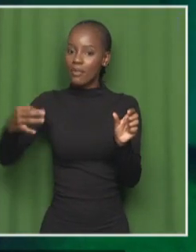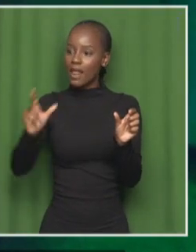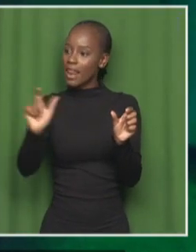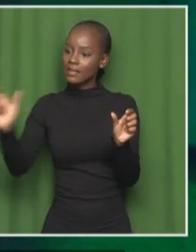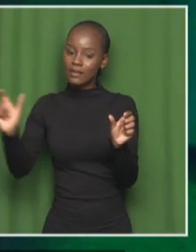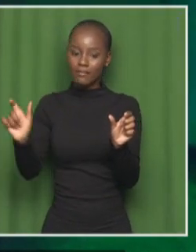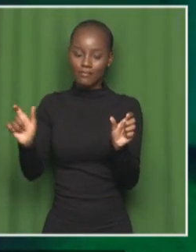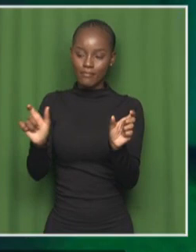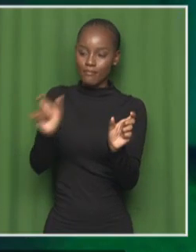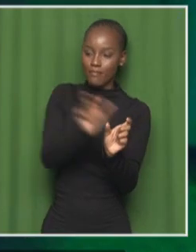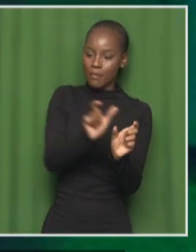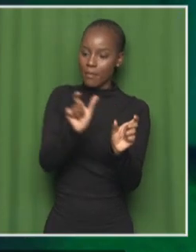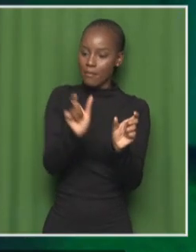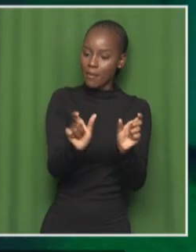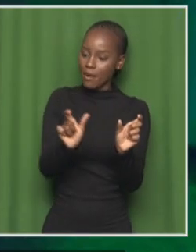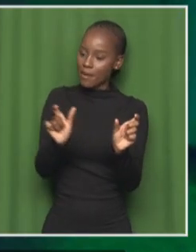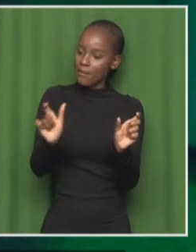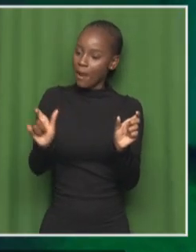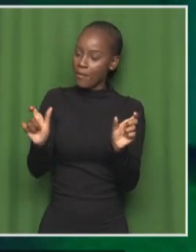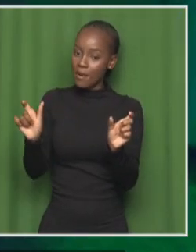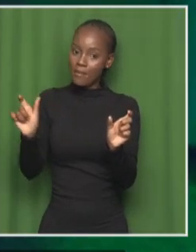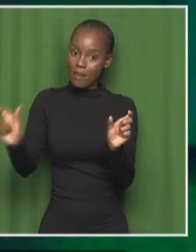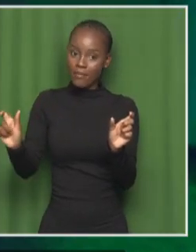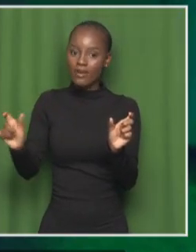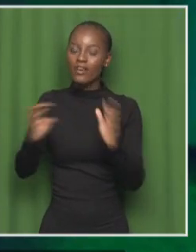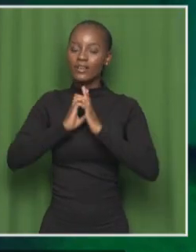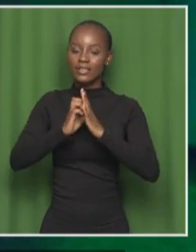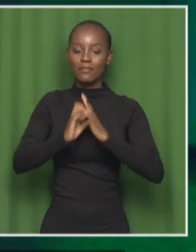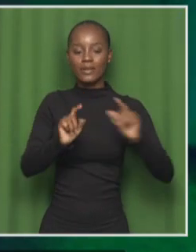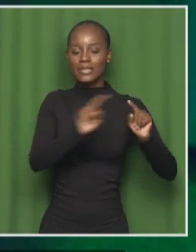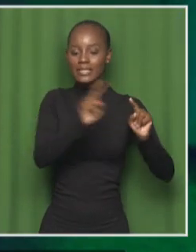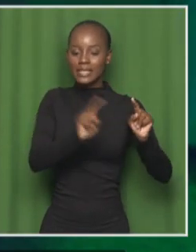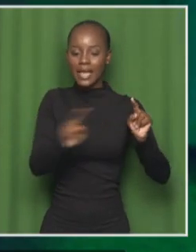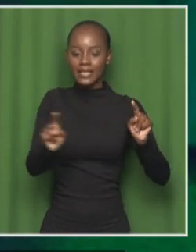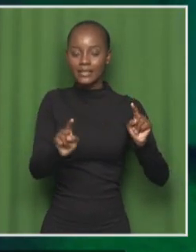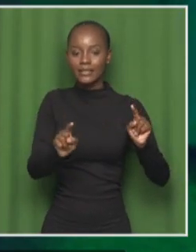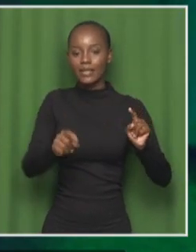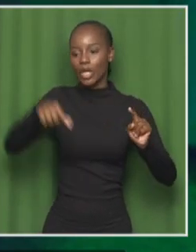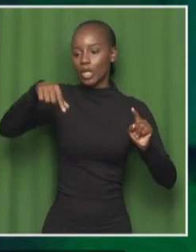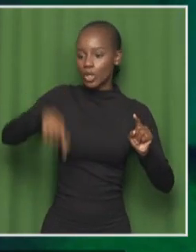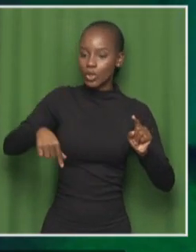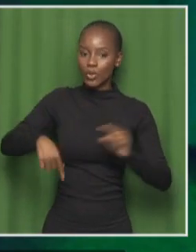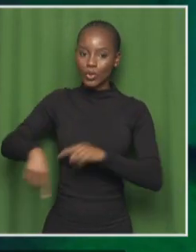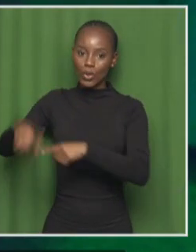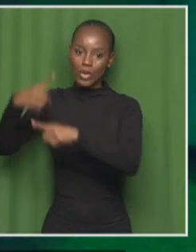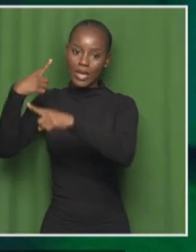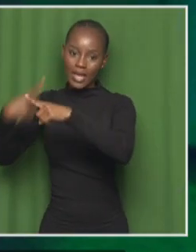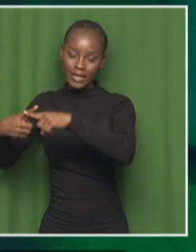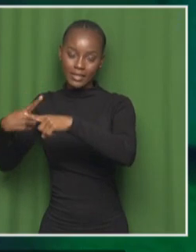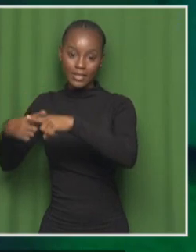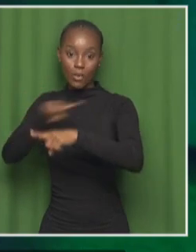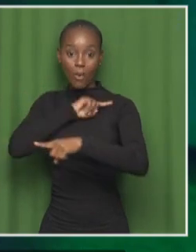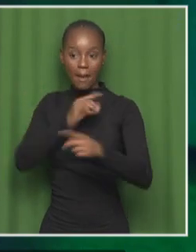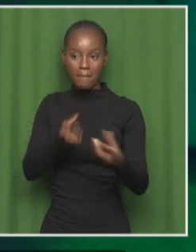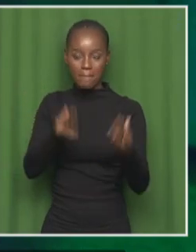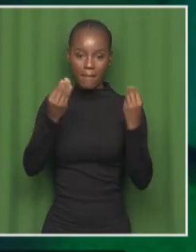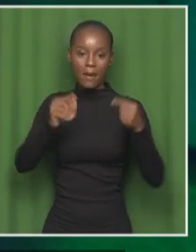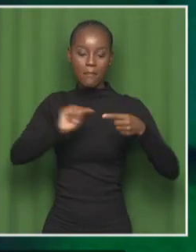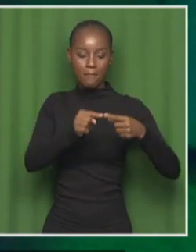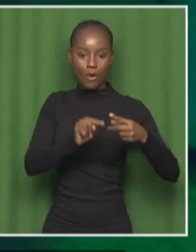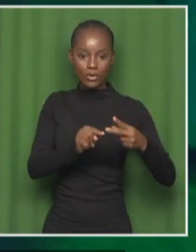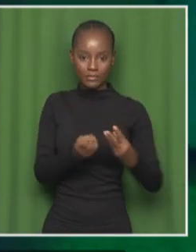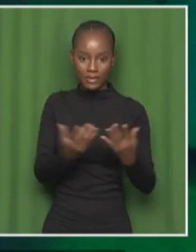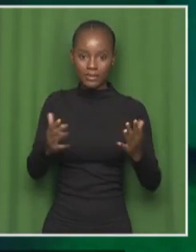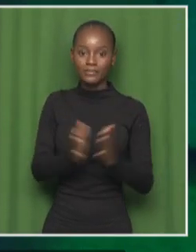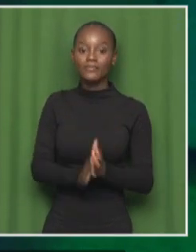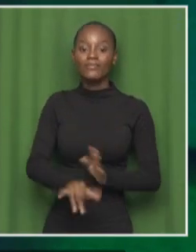letter scores are where you should put your Z and your Q and your X if you can, because you get a lot of points for that. 7-letter